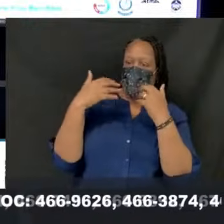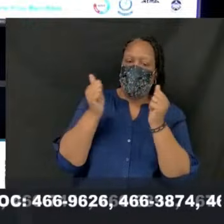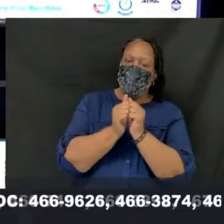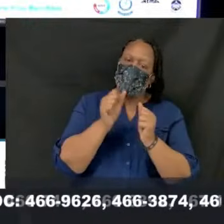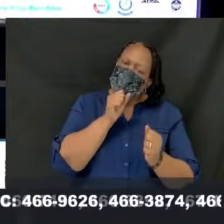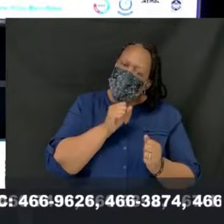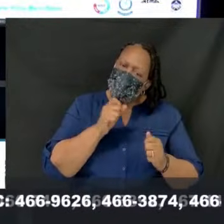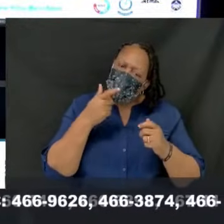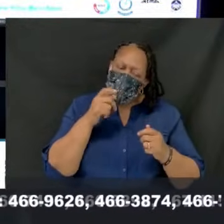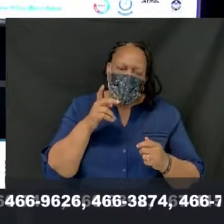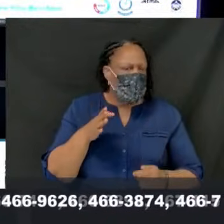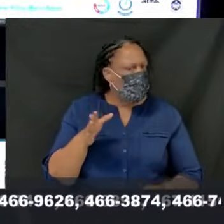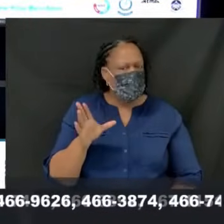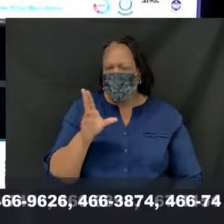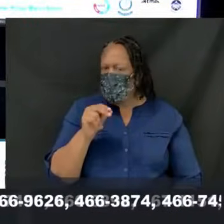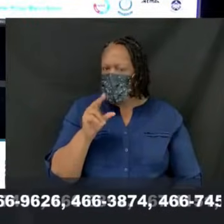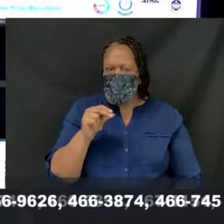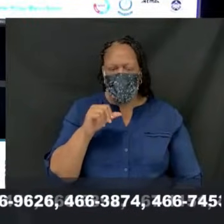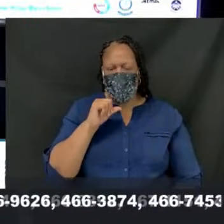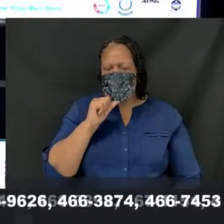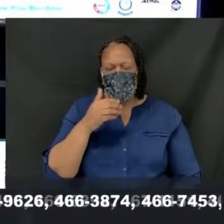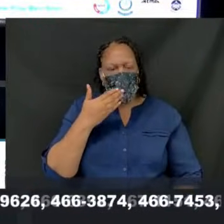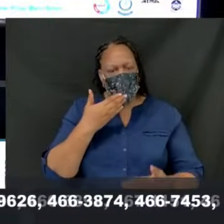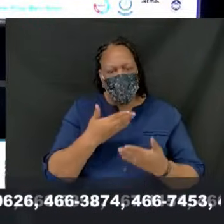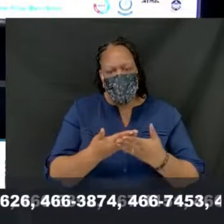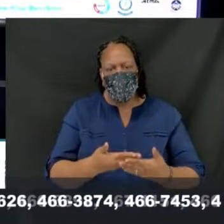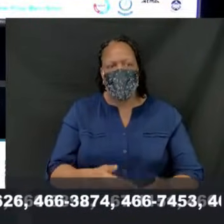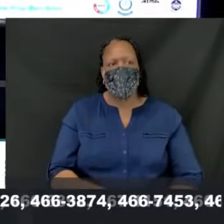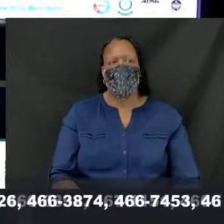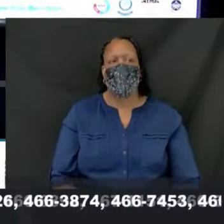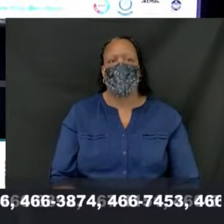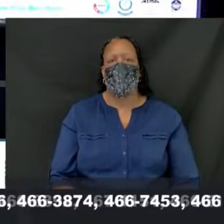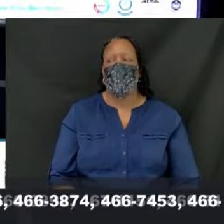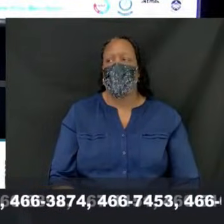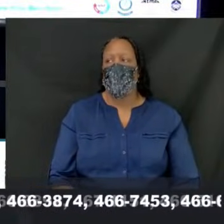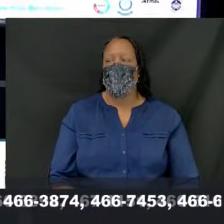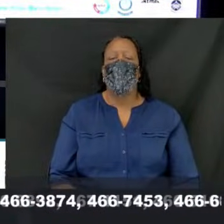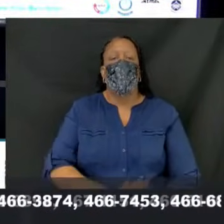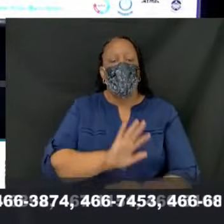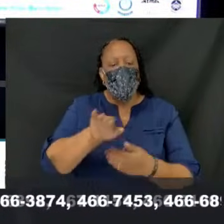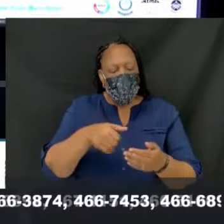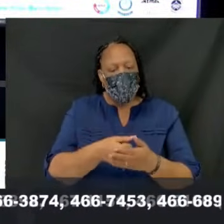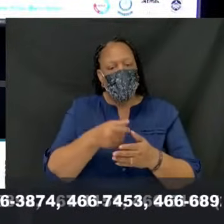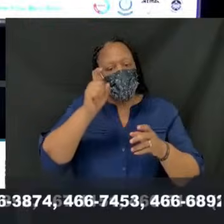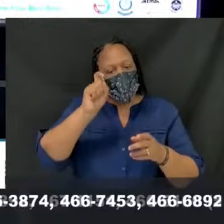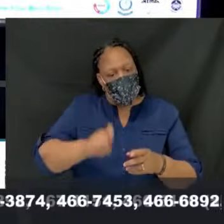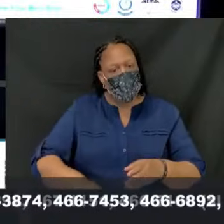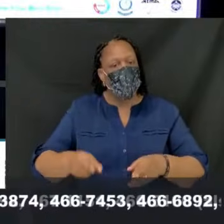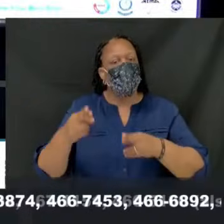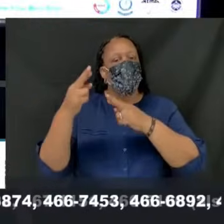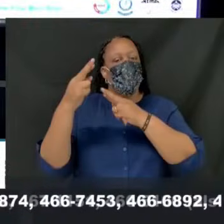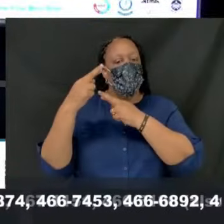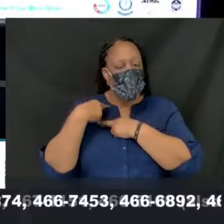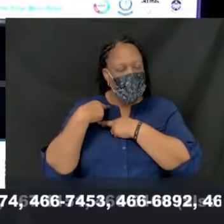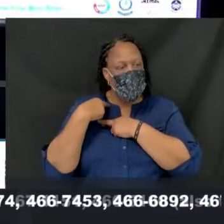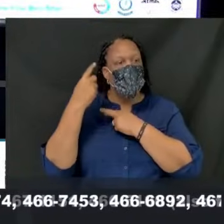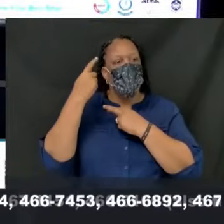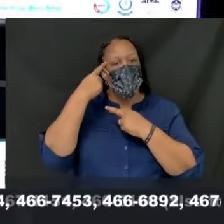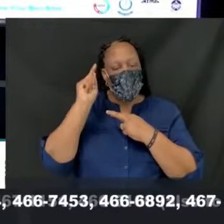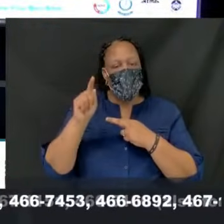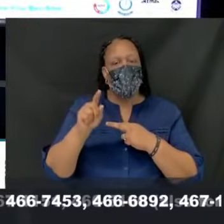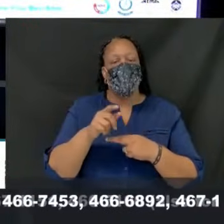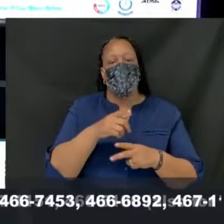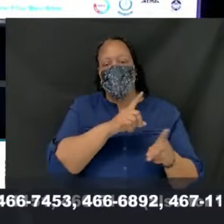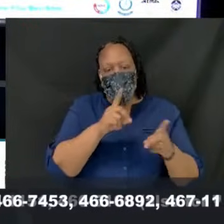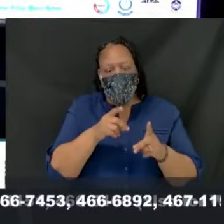our citizens and residents. So we want to encourage activities, but we have to be responsible, and it's all inclusive. Again, do your